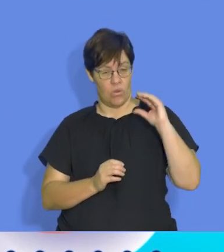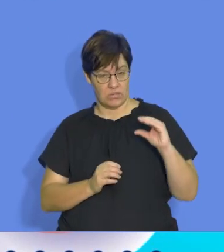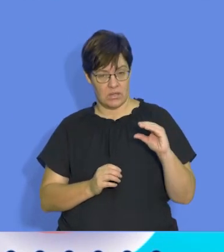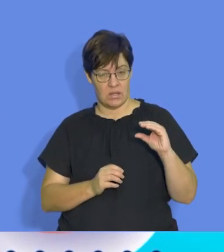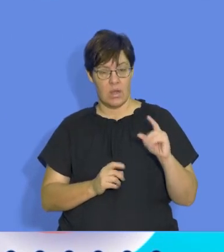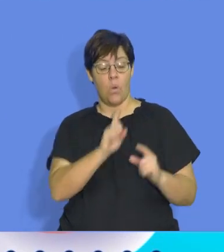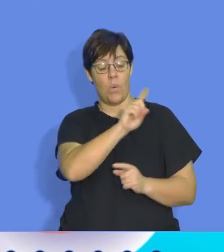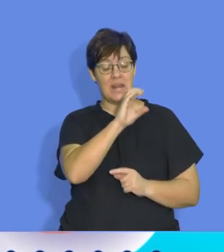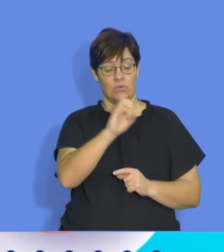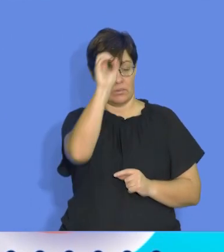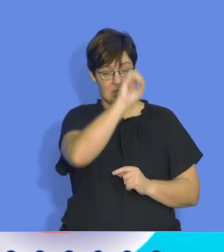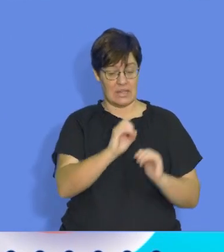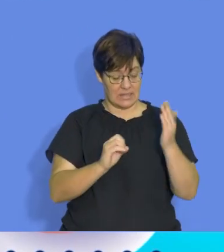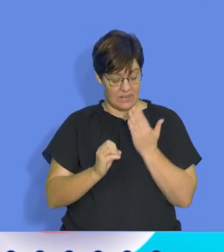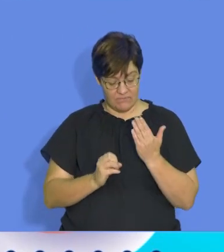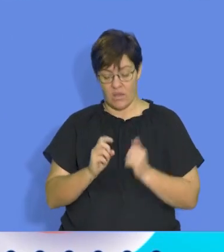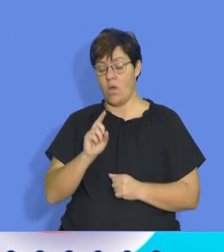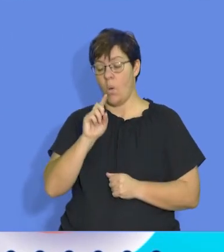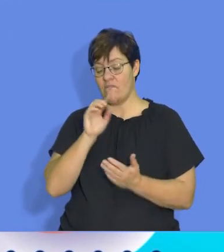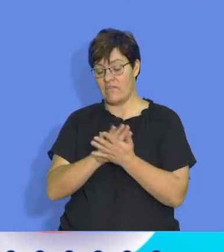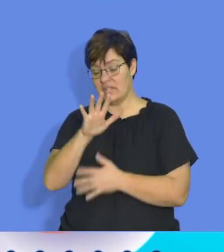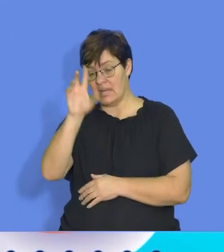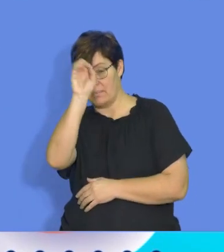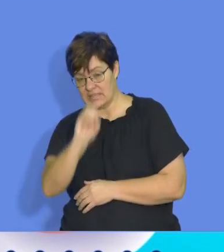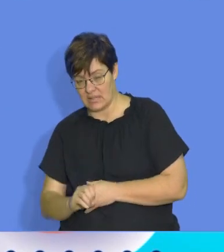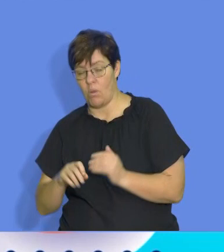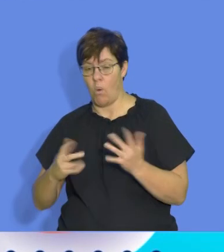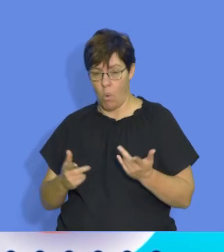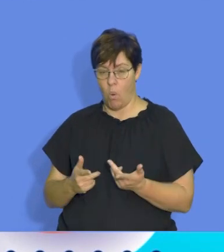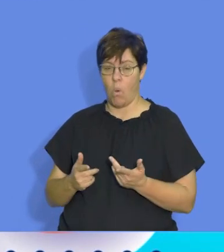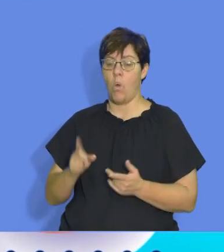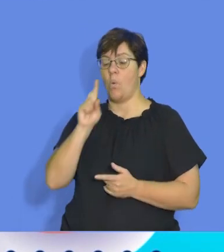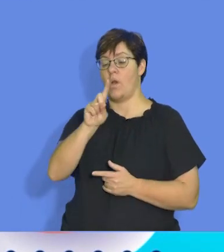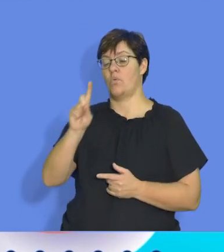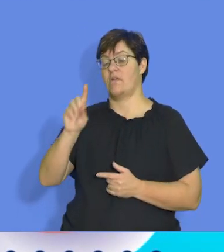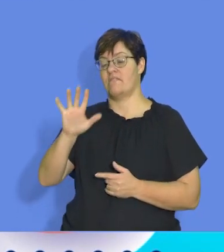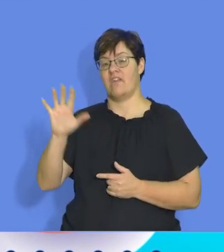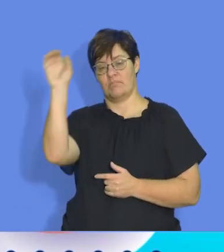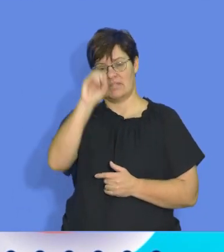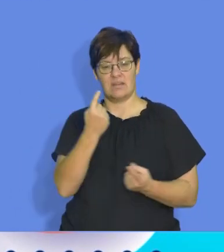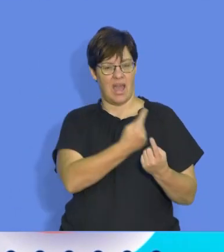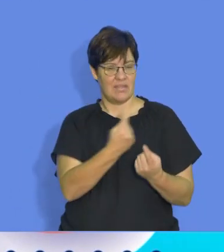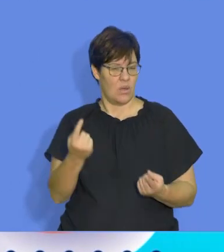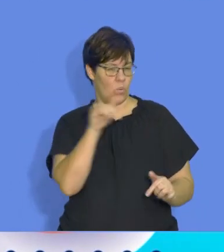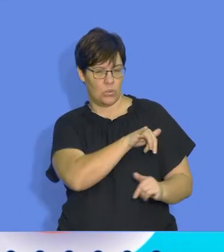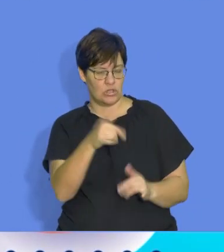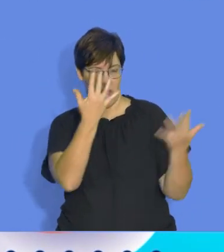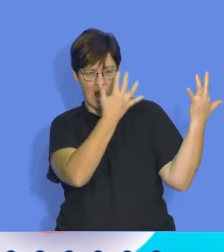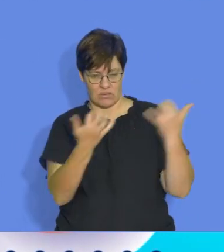the 100%, whether you're given the 15%, or whether you're given the 115%. The